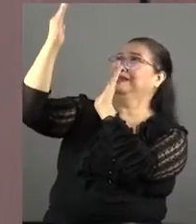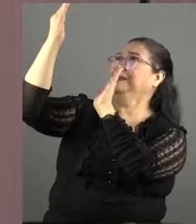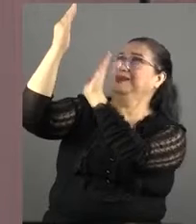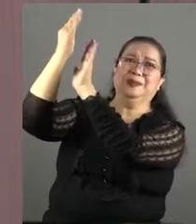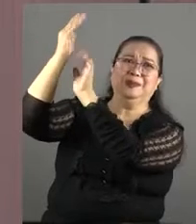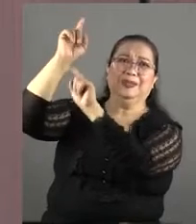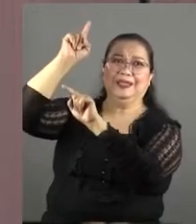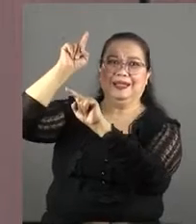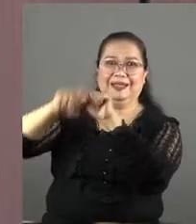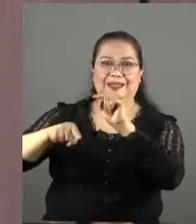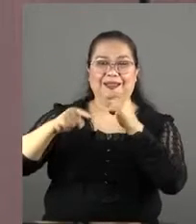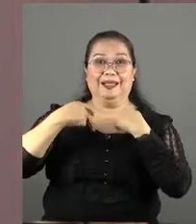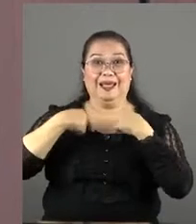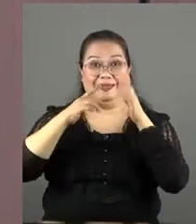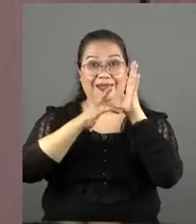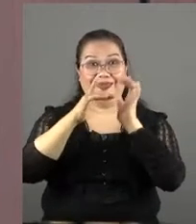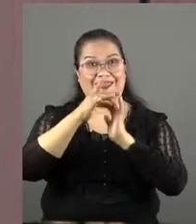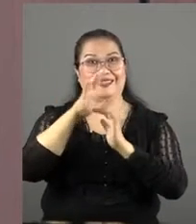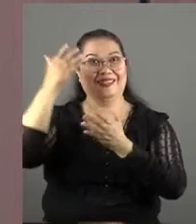And then Christ comes.